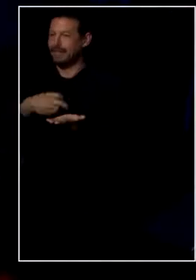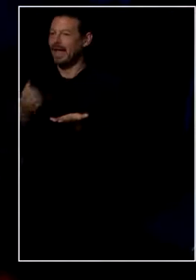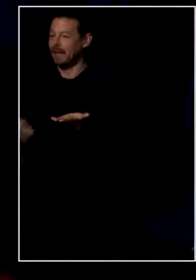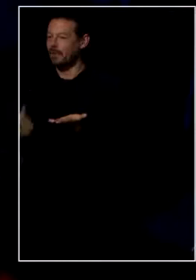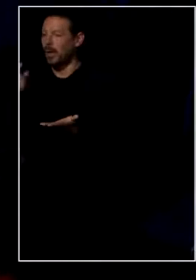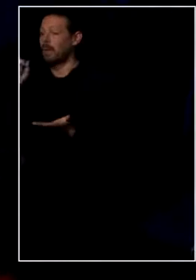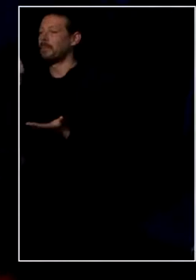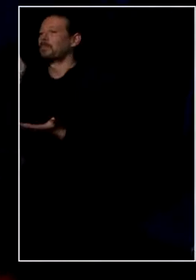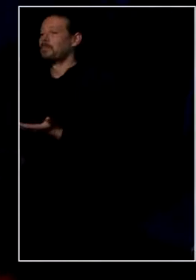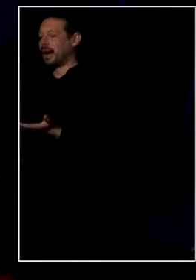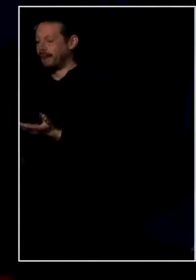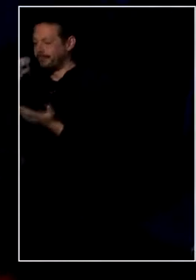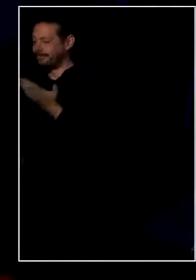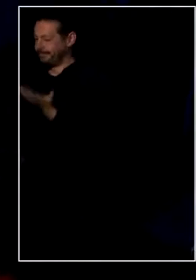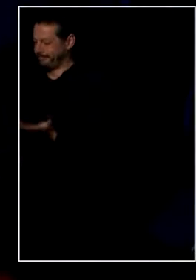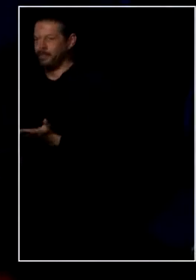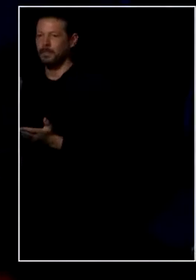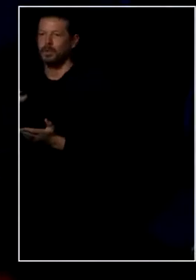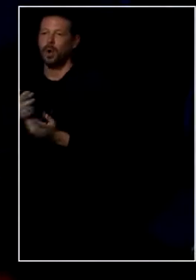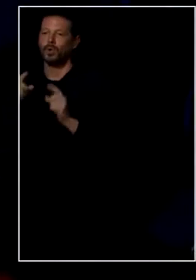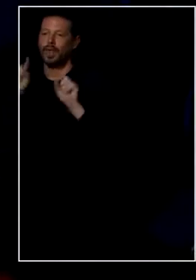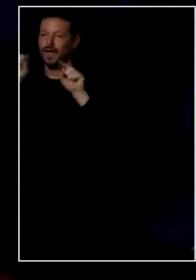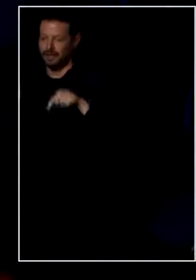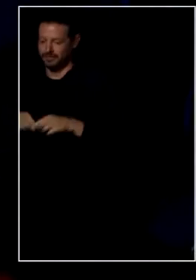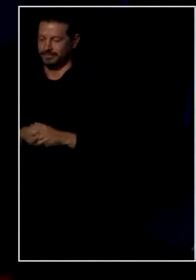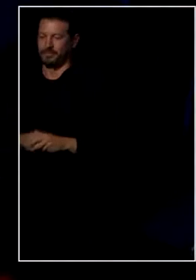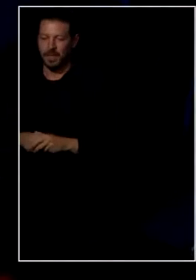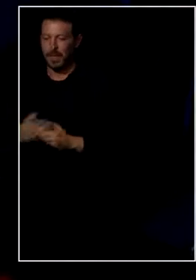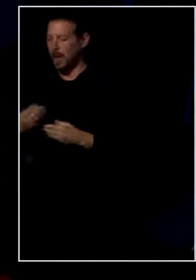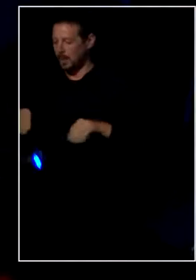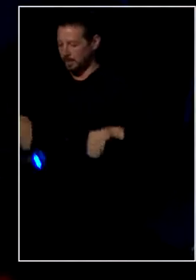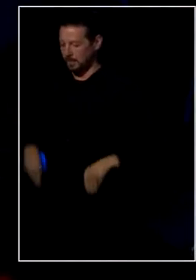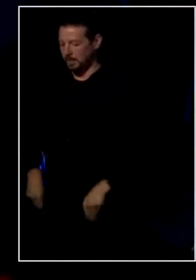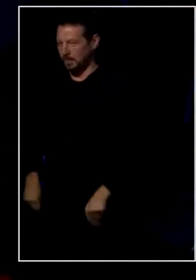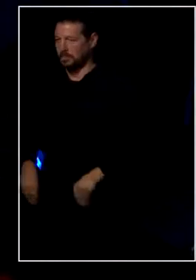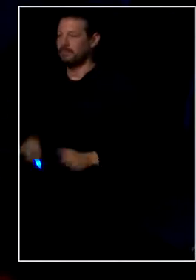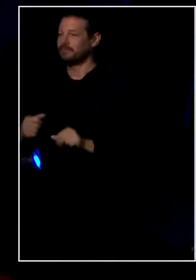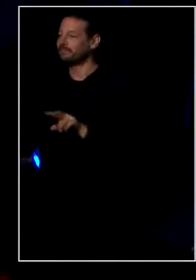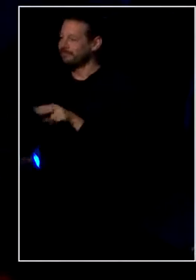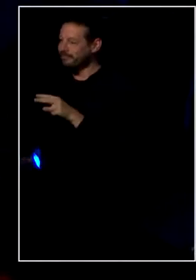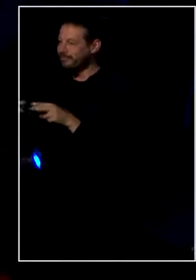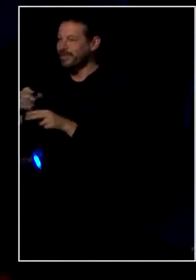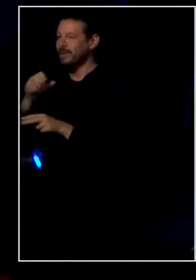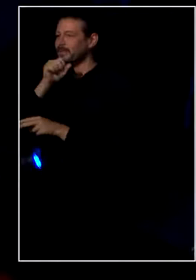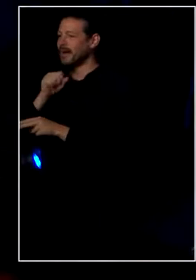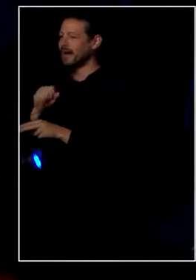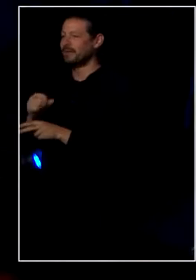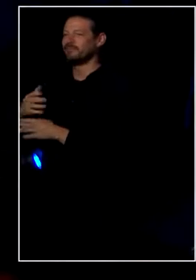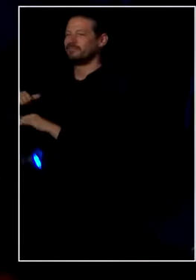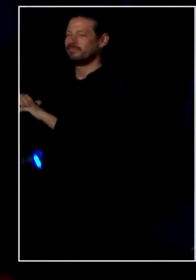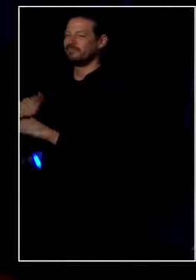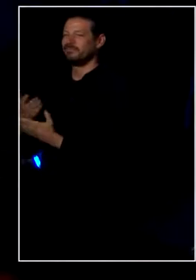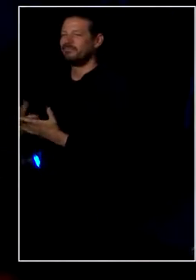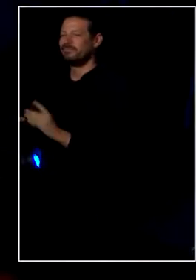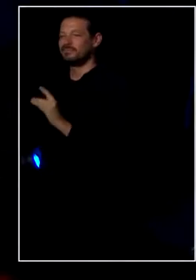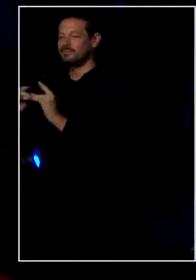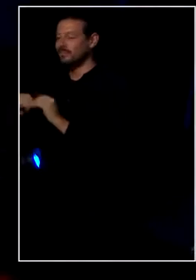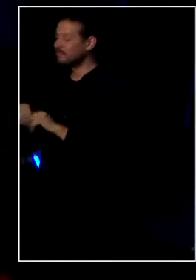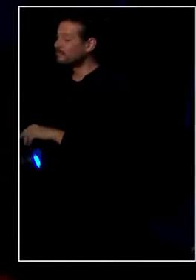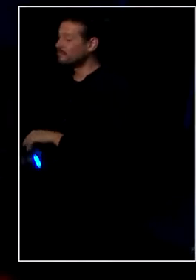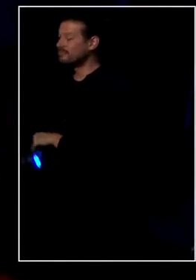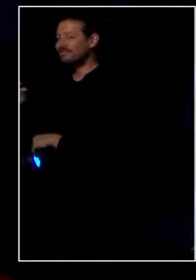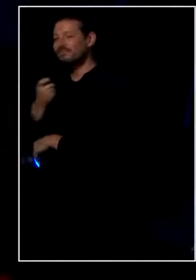one as well. Success. I put them away and turn to the young man sitting on the edge of his unmade bed. He's smiling